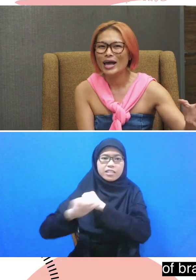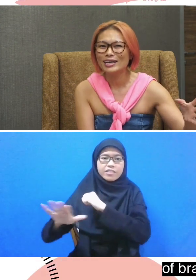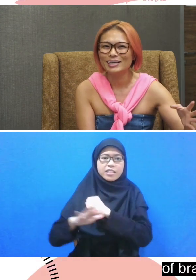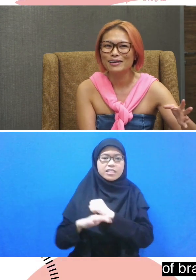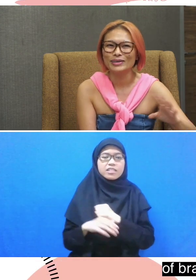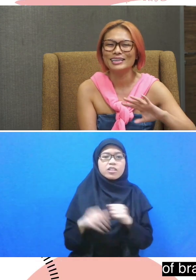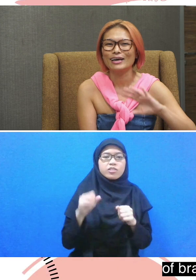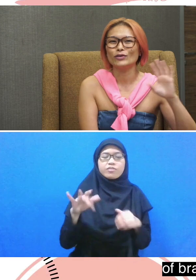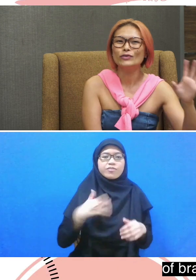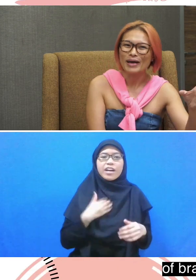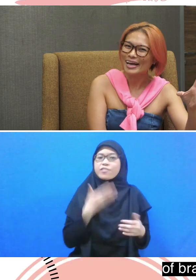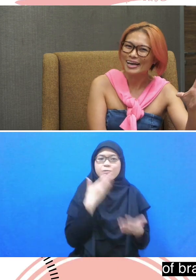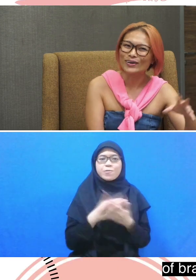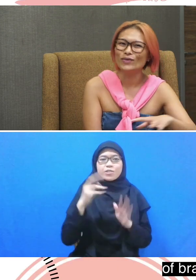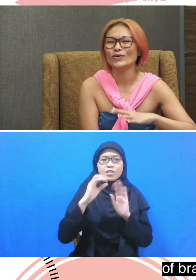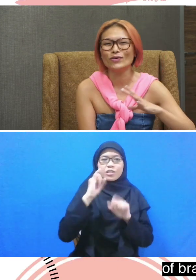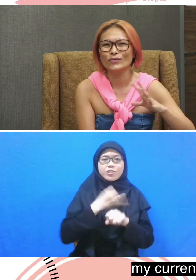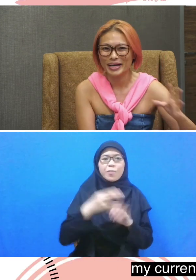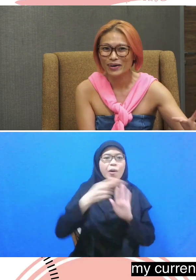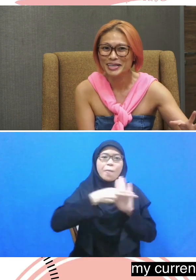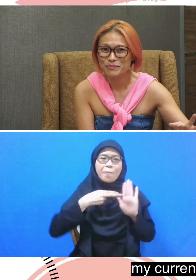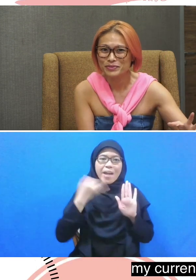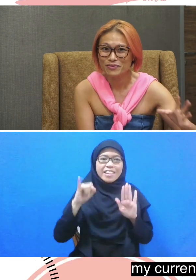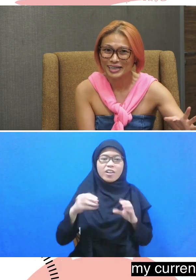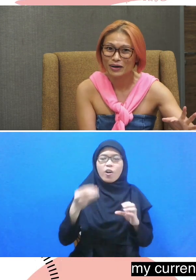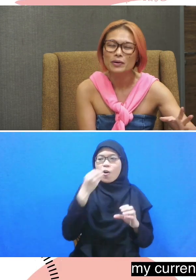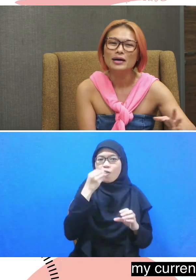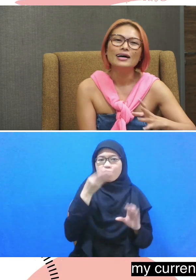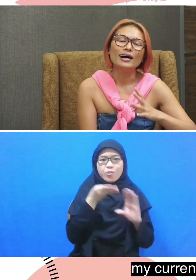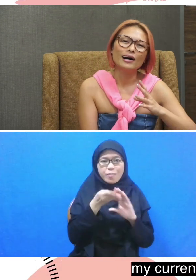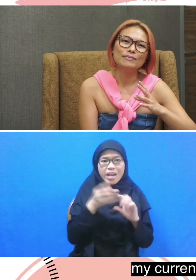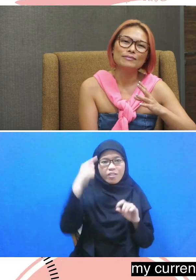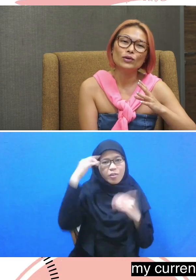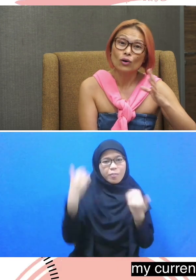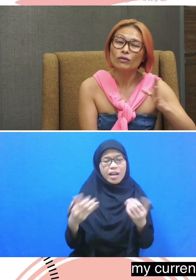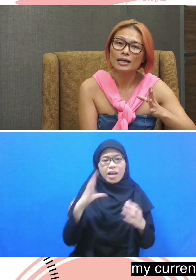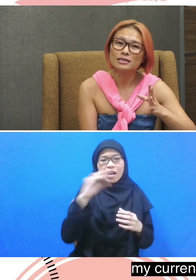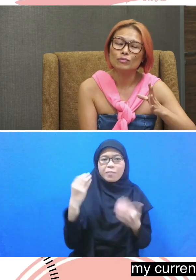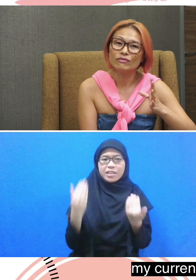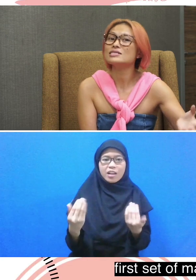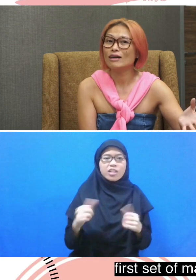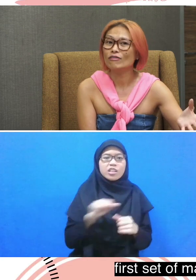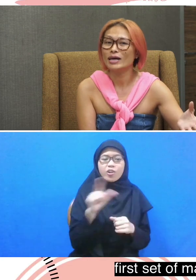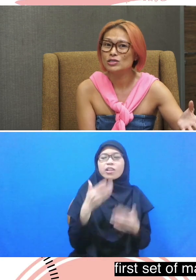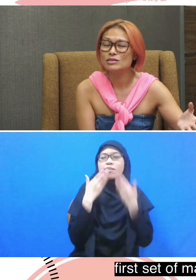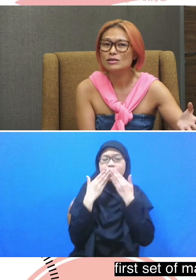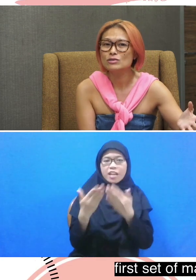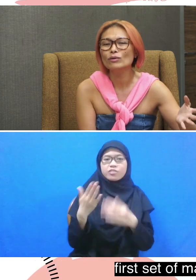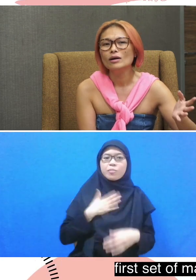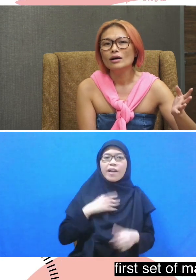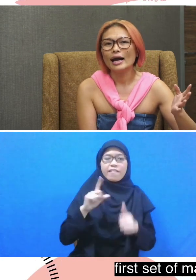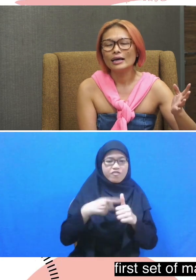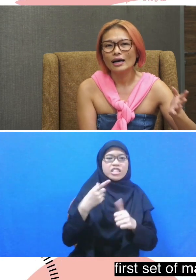terms of branding, be it like for Food Bank or for my current company right now, was all thanks to my first set of managers.